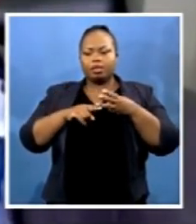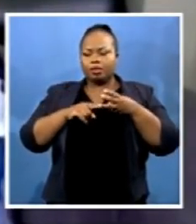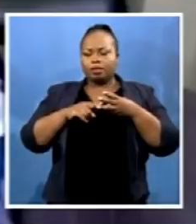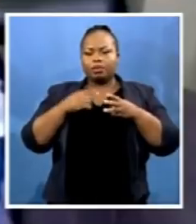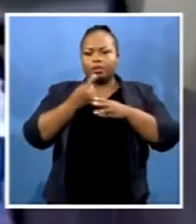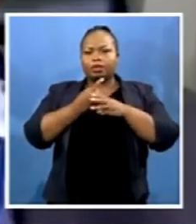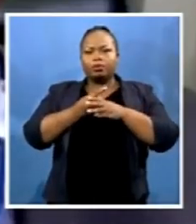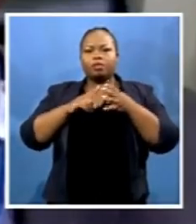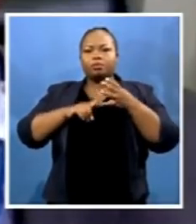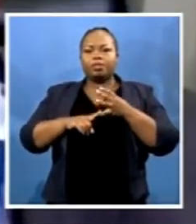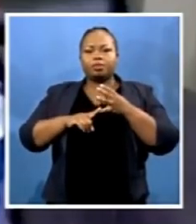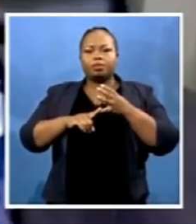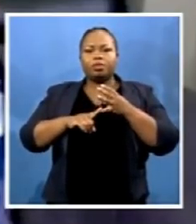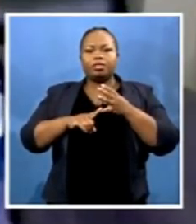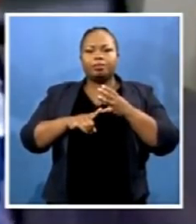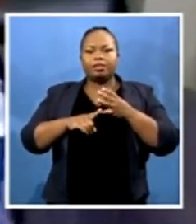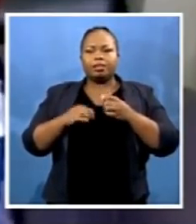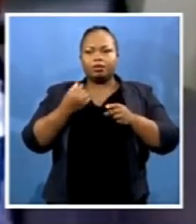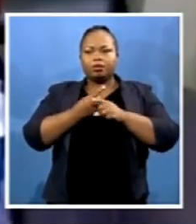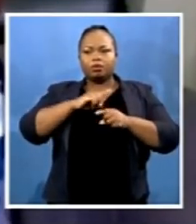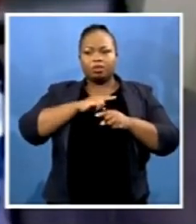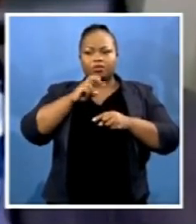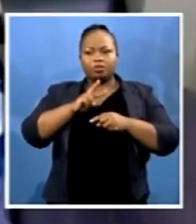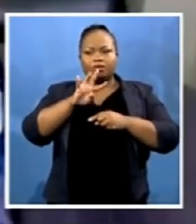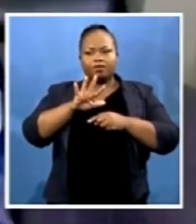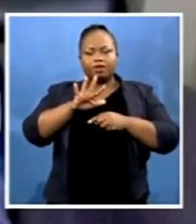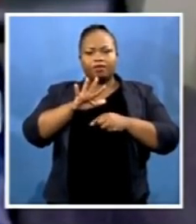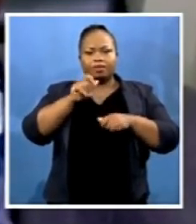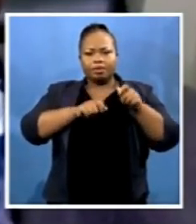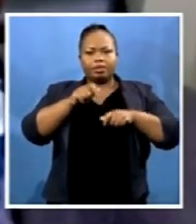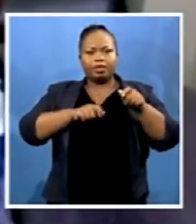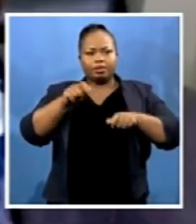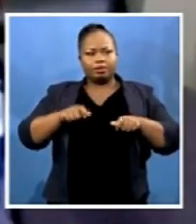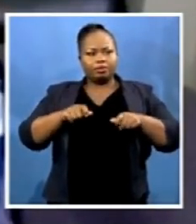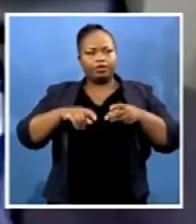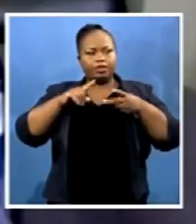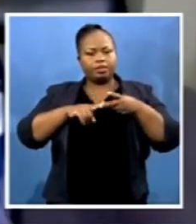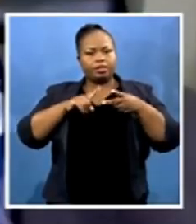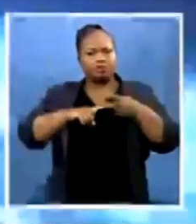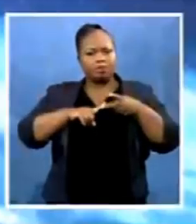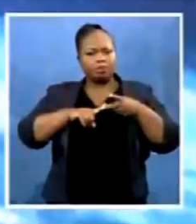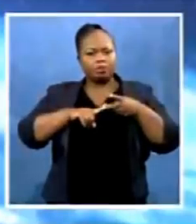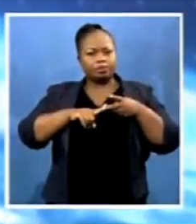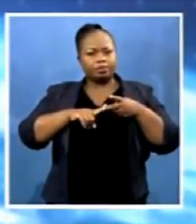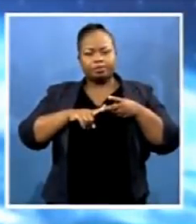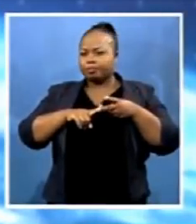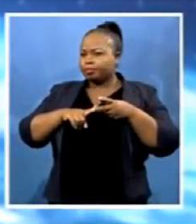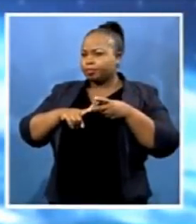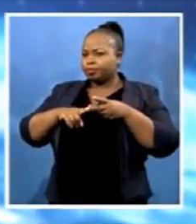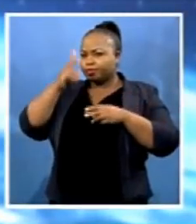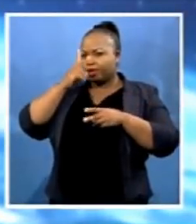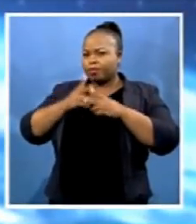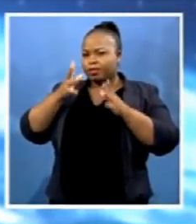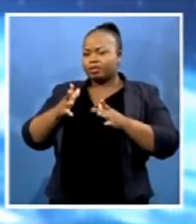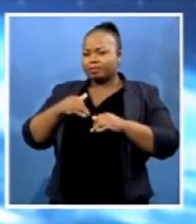to maximum of 25 people, so small private burials. And Professor, thanks for that very detailed